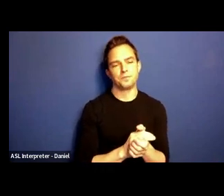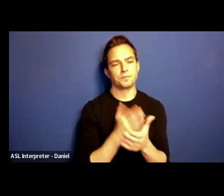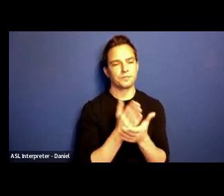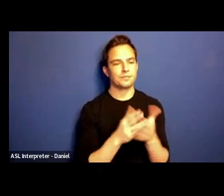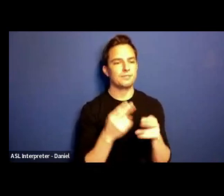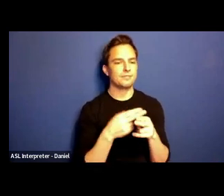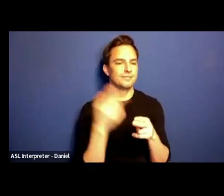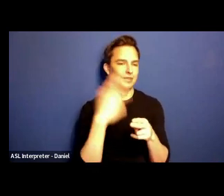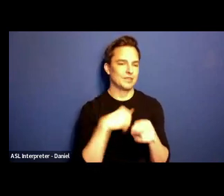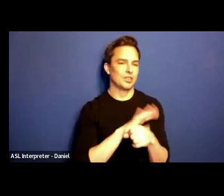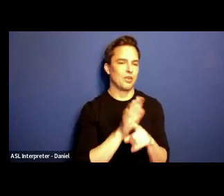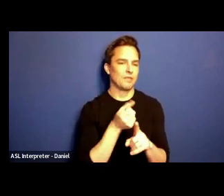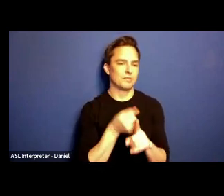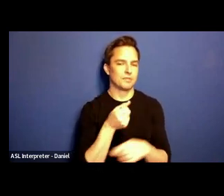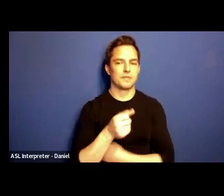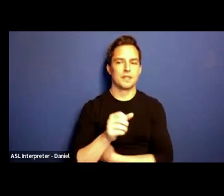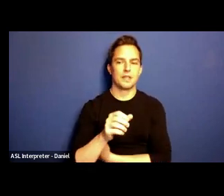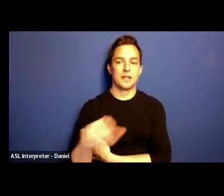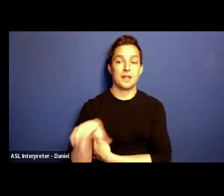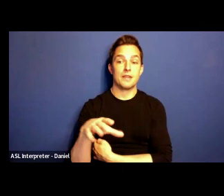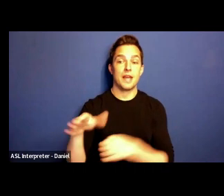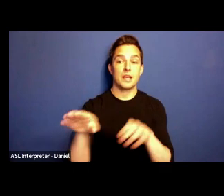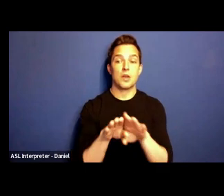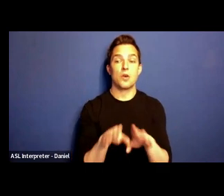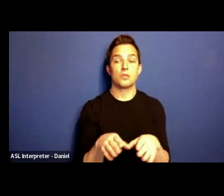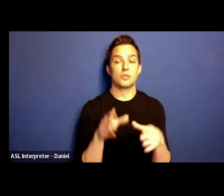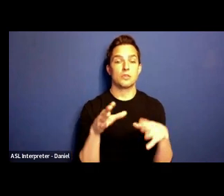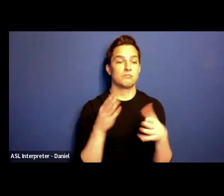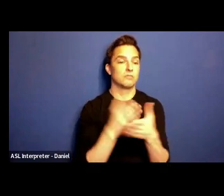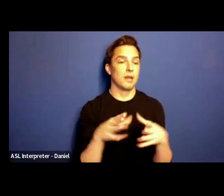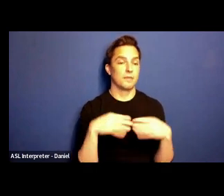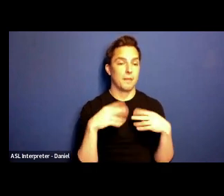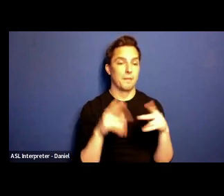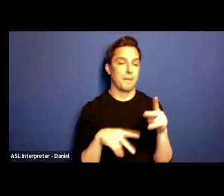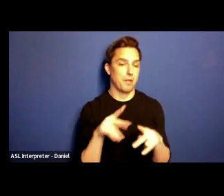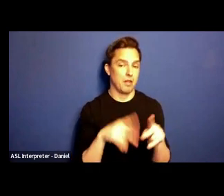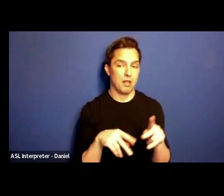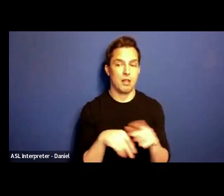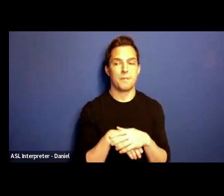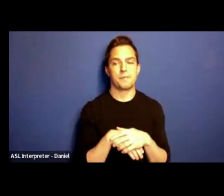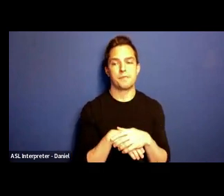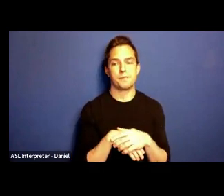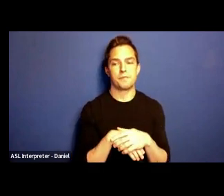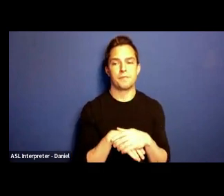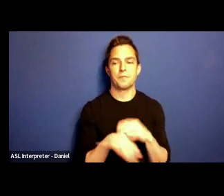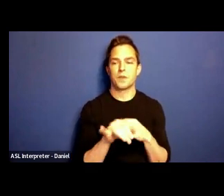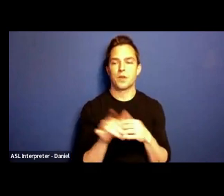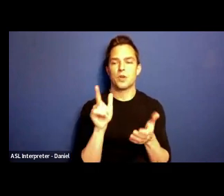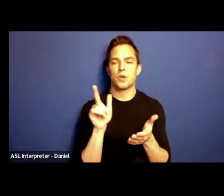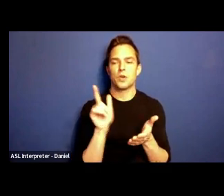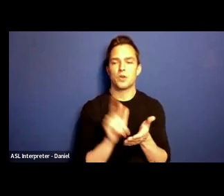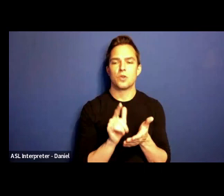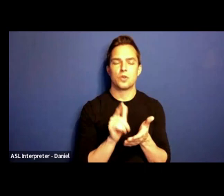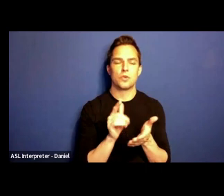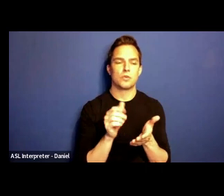due to COVID, where they closed units or stopped taking people. Part of it was also there was a lower incomplete responses to